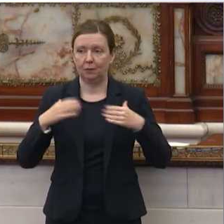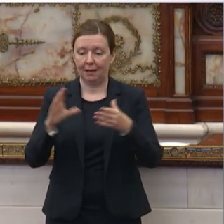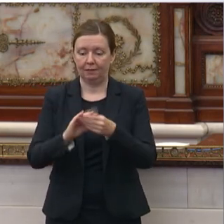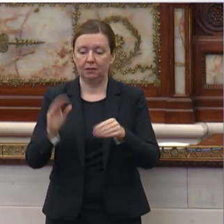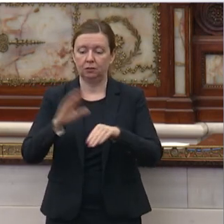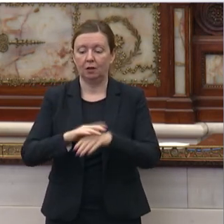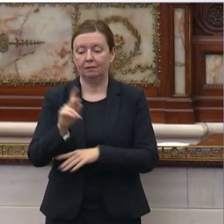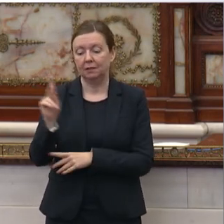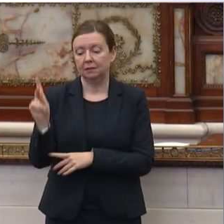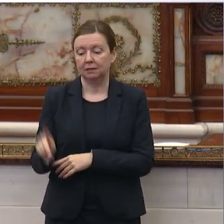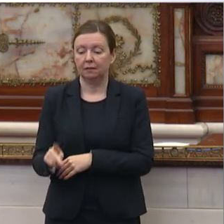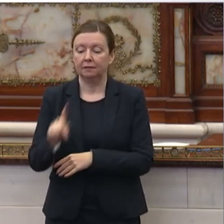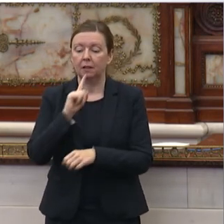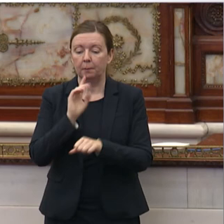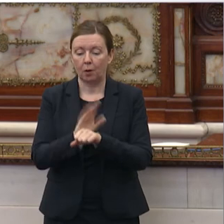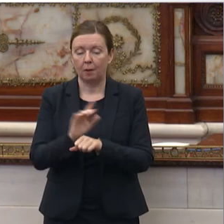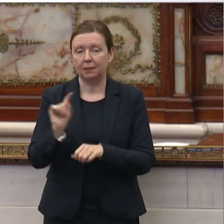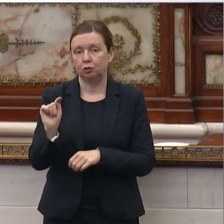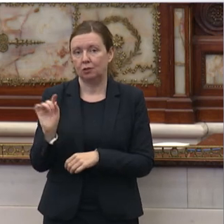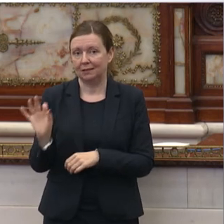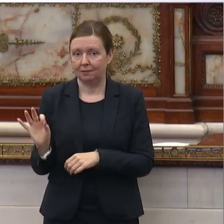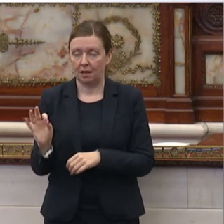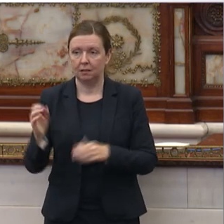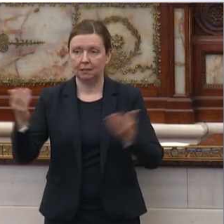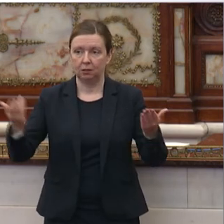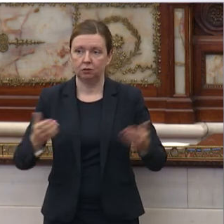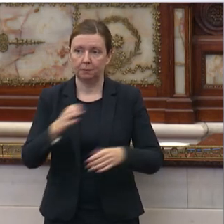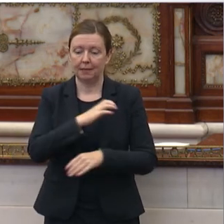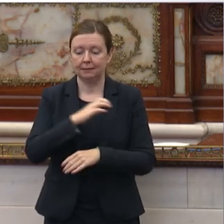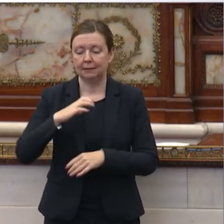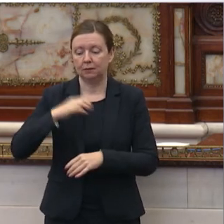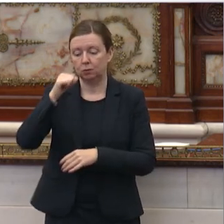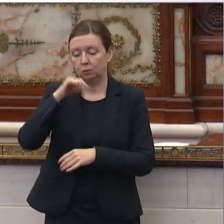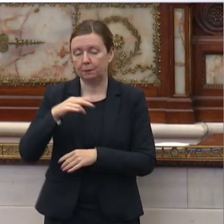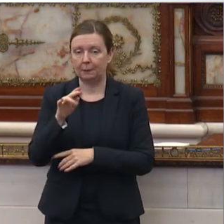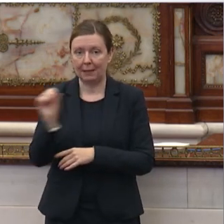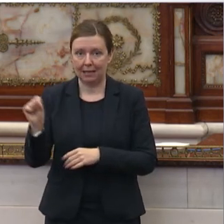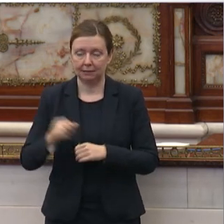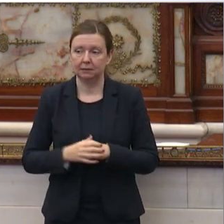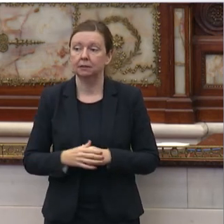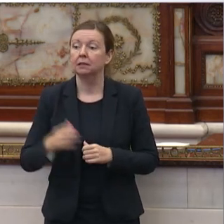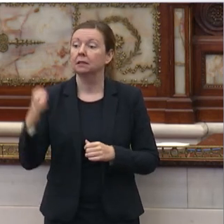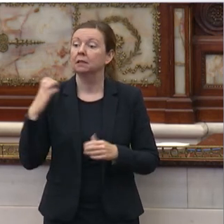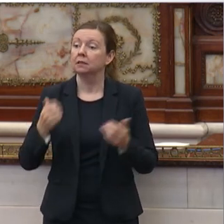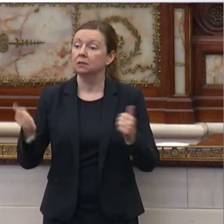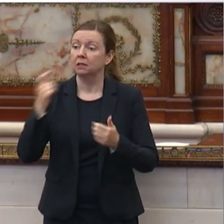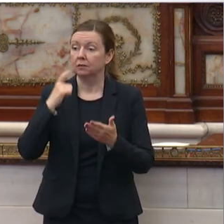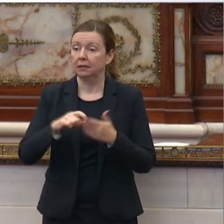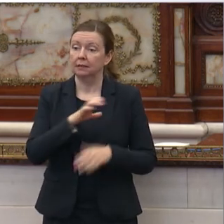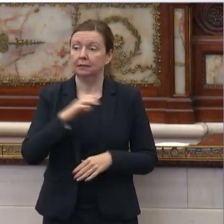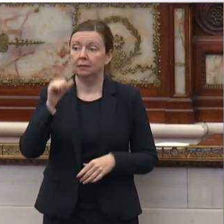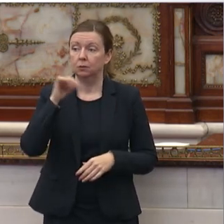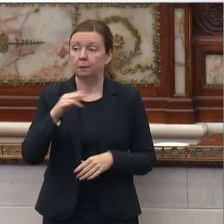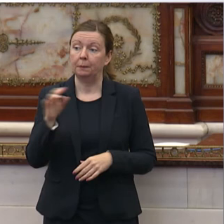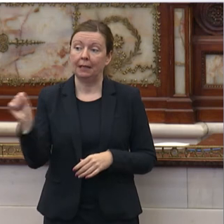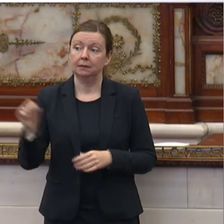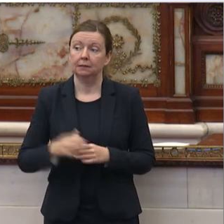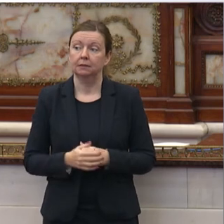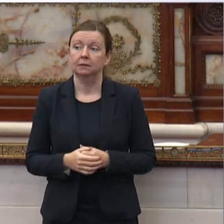the Philadelphia Promise Trust Fund, introduced by Councilwoman Bass. Chair recognizes Councilwoman Bass.